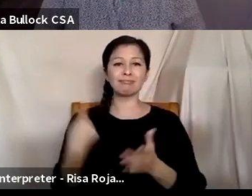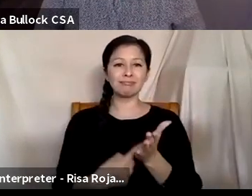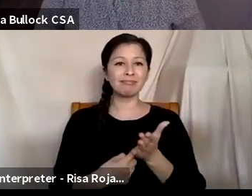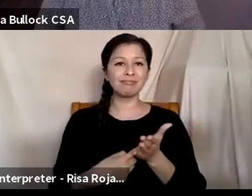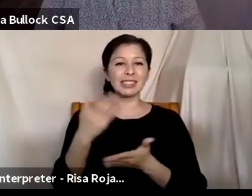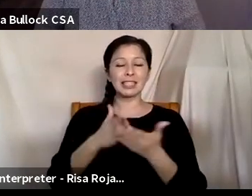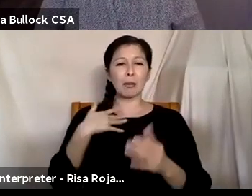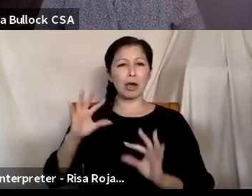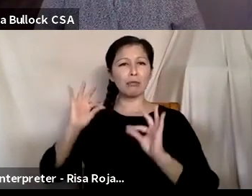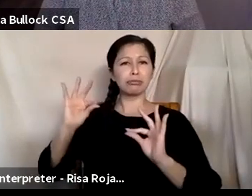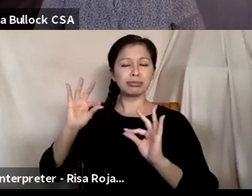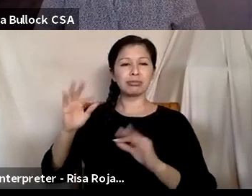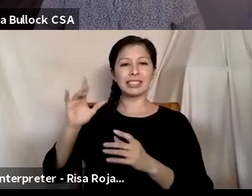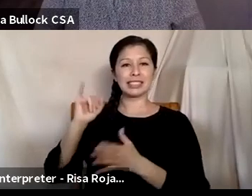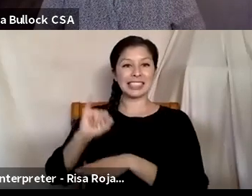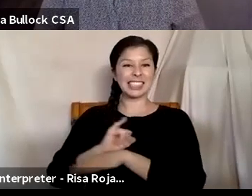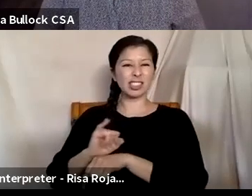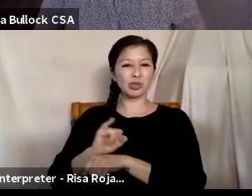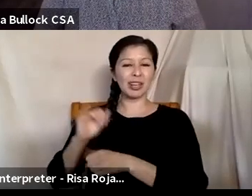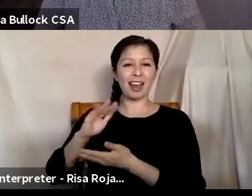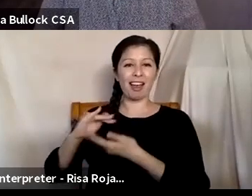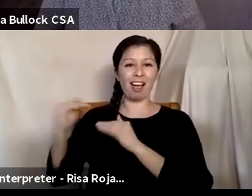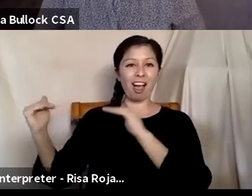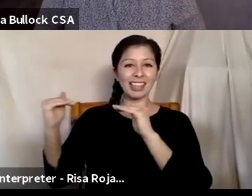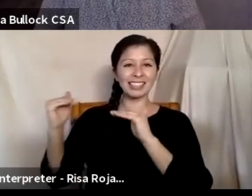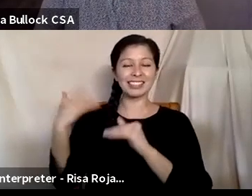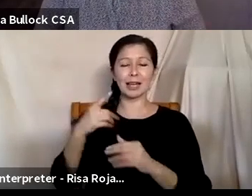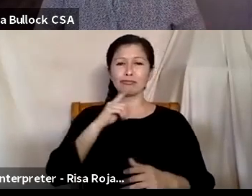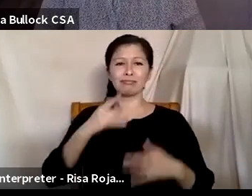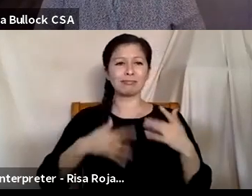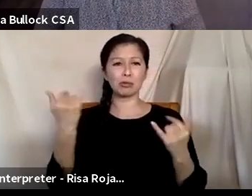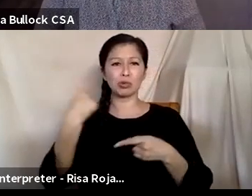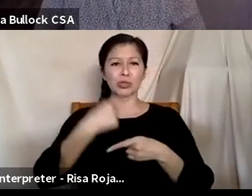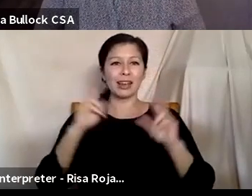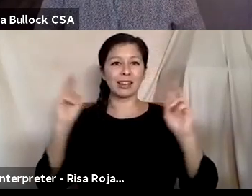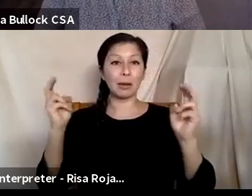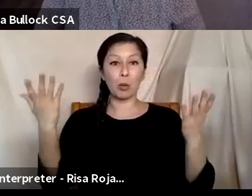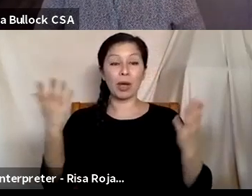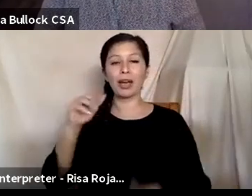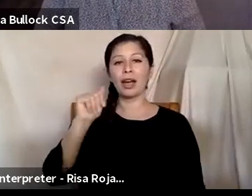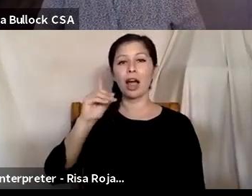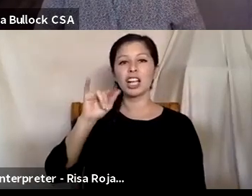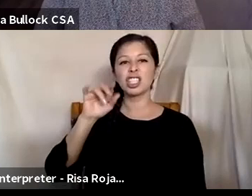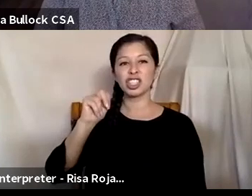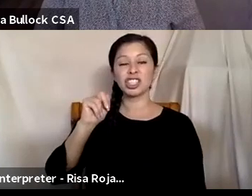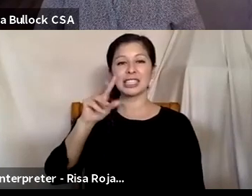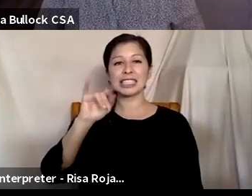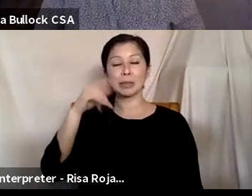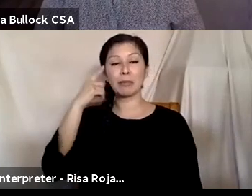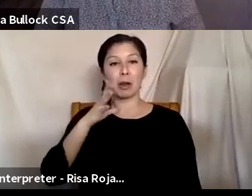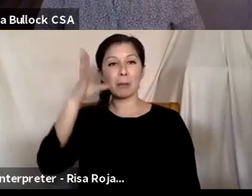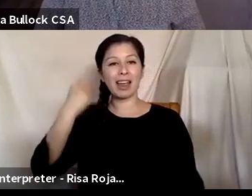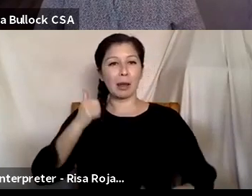our esteemed industry colleagues. I'm incredibly excited about today's topic. It's audition tips for parents and young performers, as